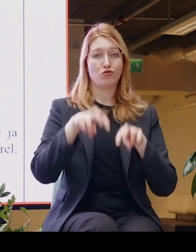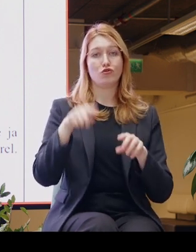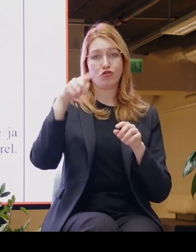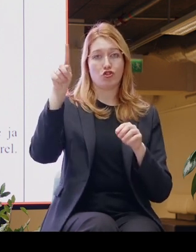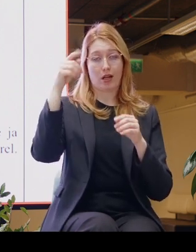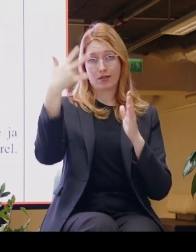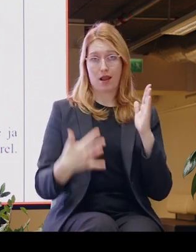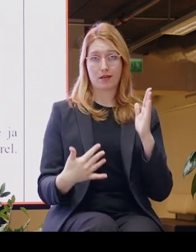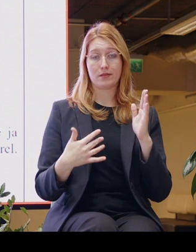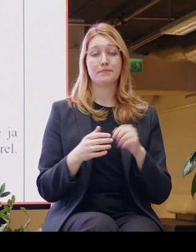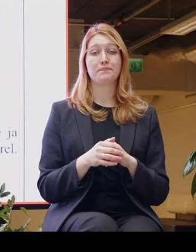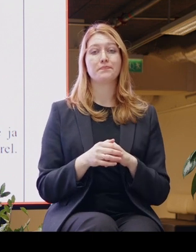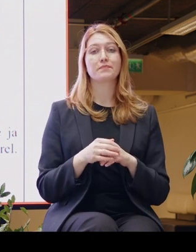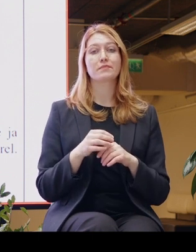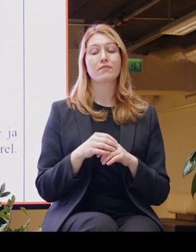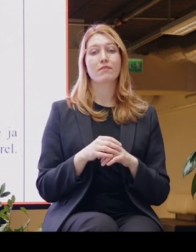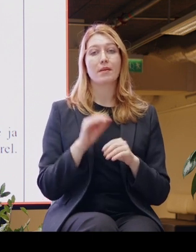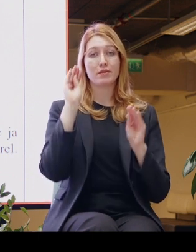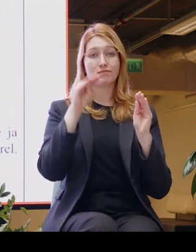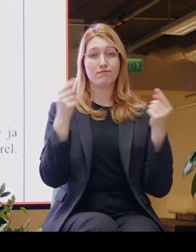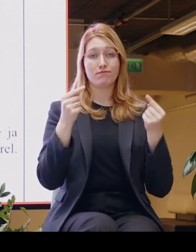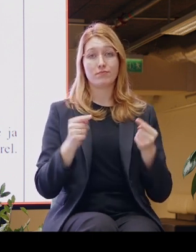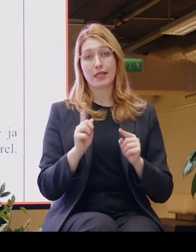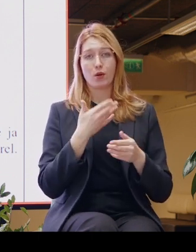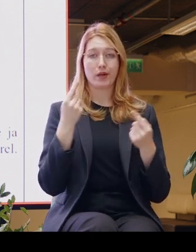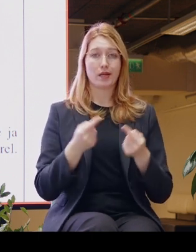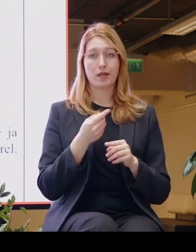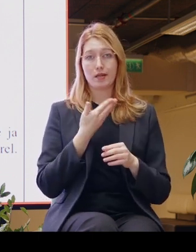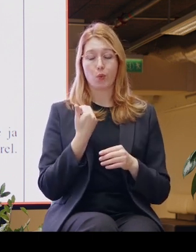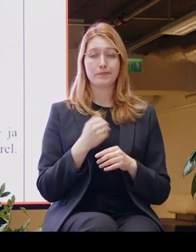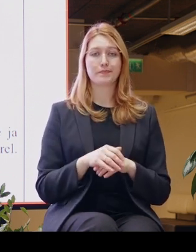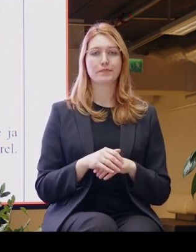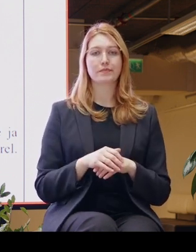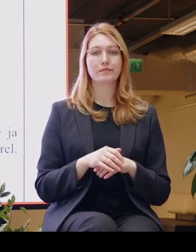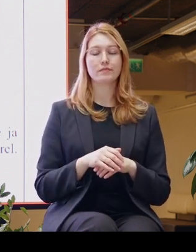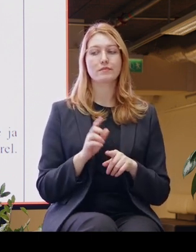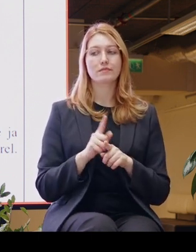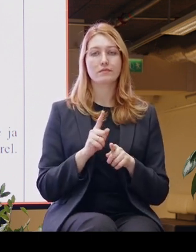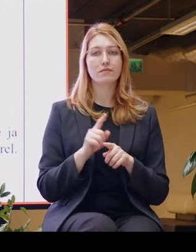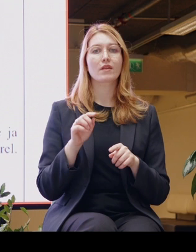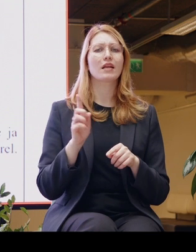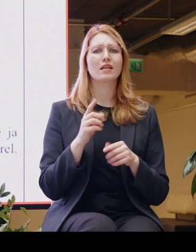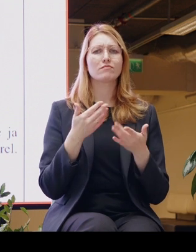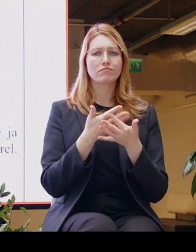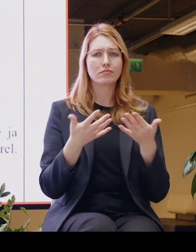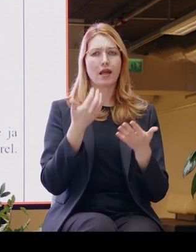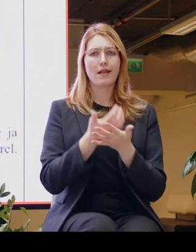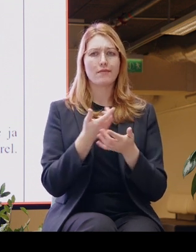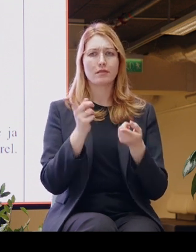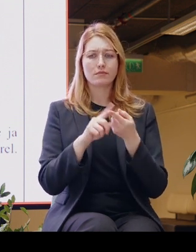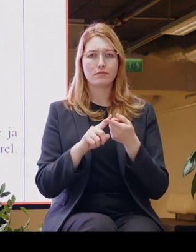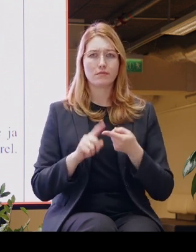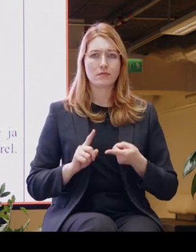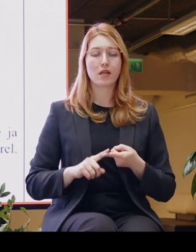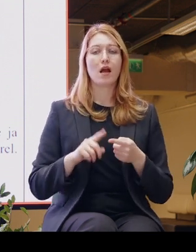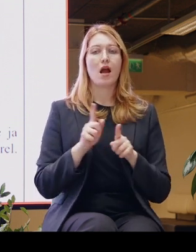building's accessibility checklist. Assessment. Are the defects related to the threat of the